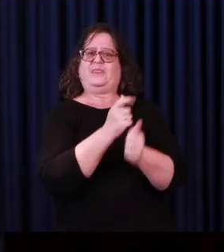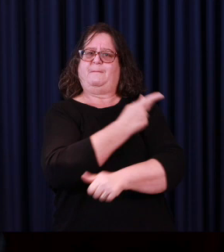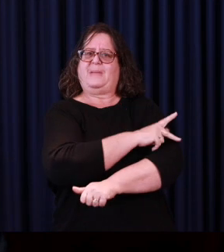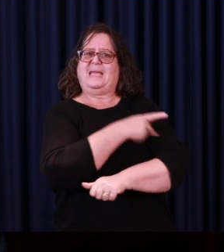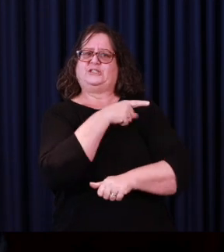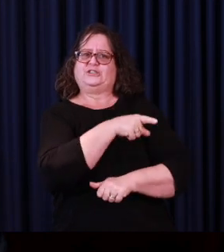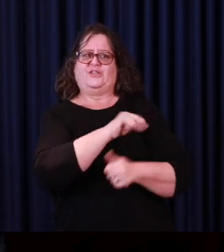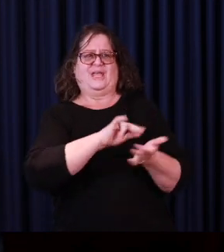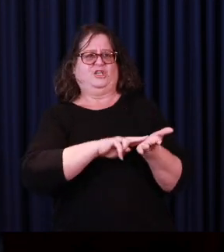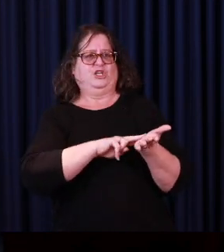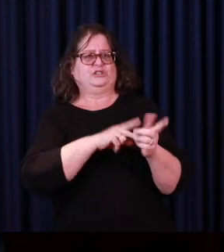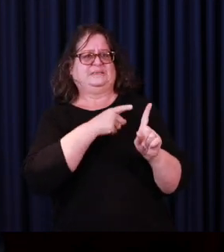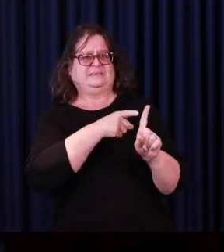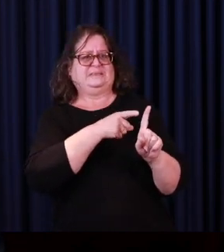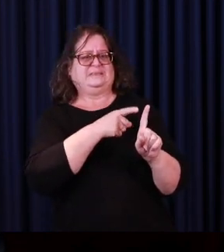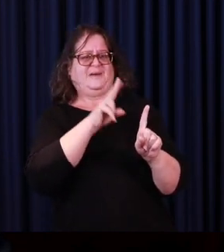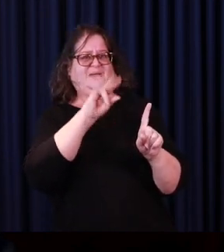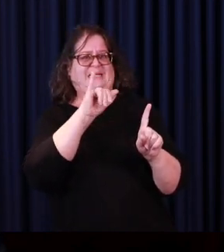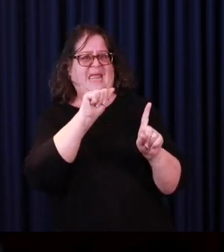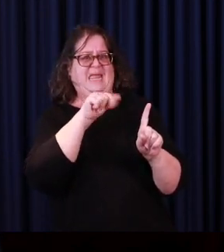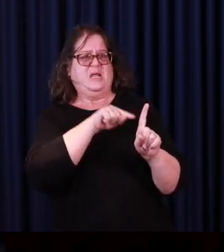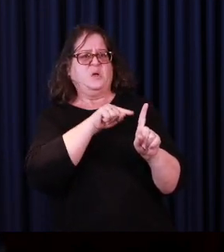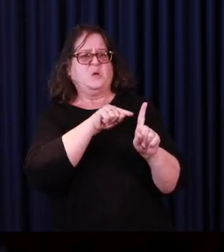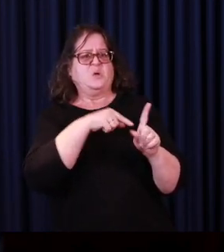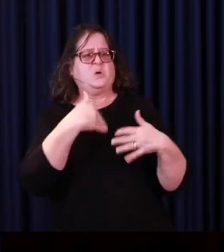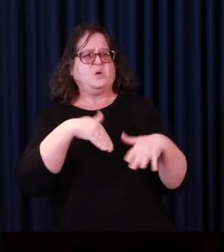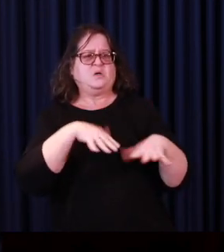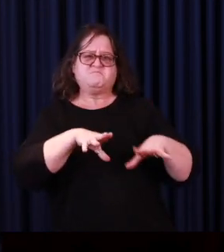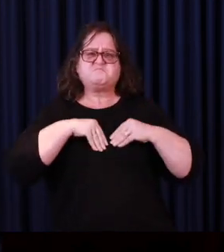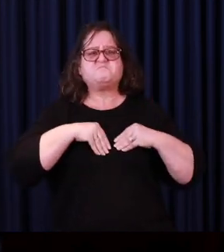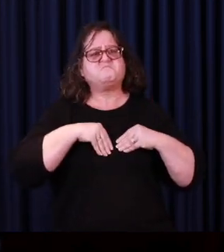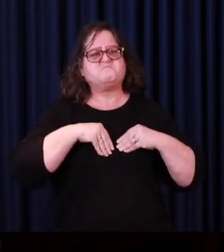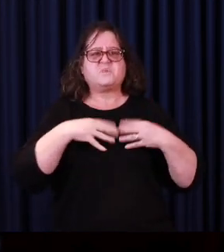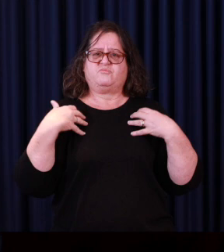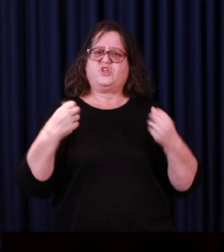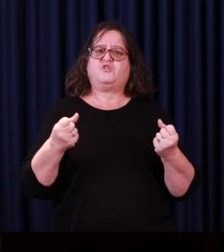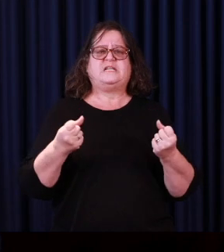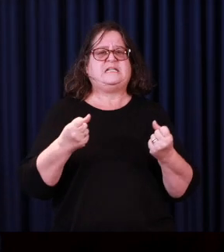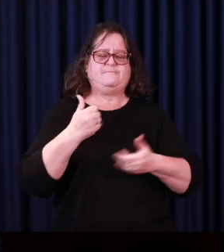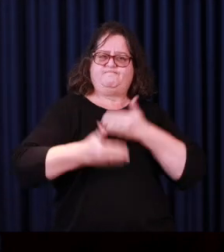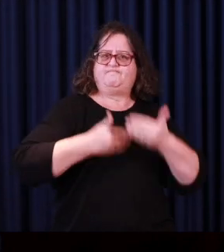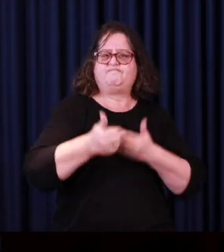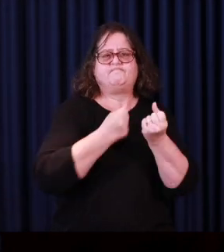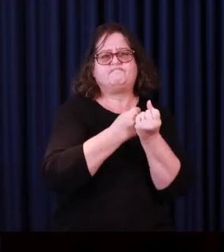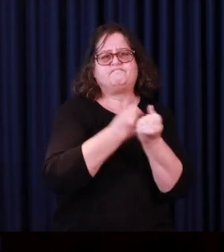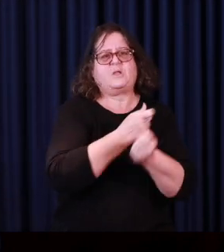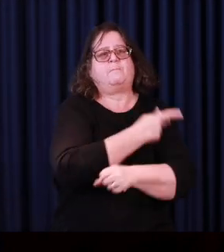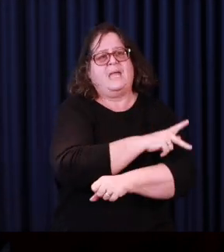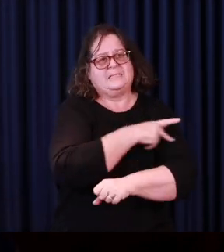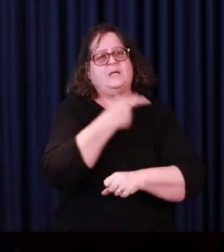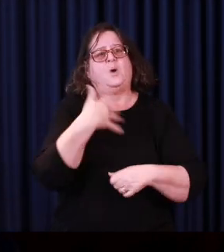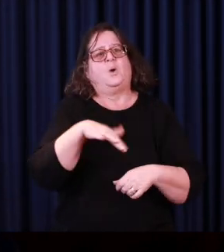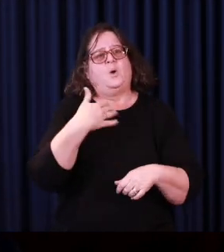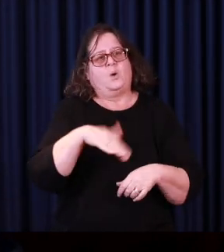thousands who have met this crisis with courage, grace, and kindness. And we can never overlook